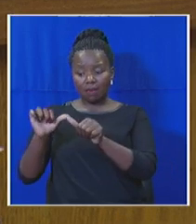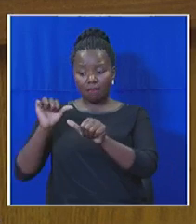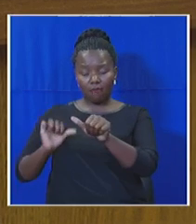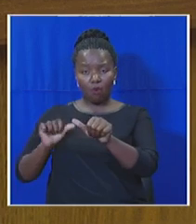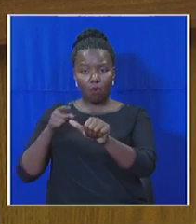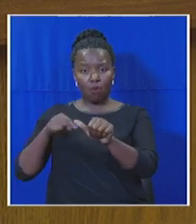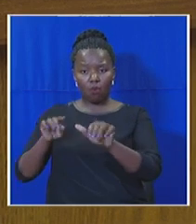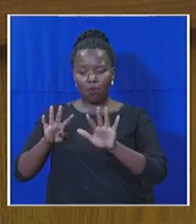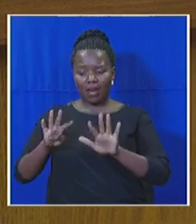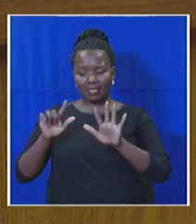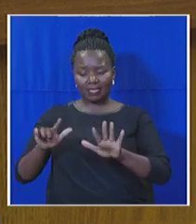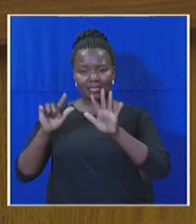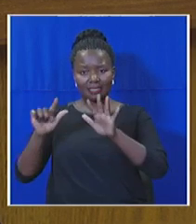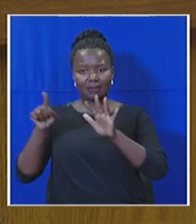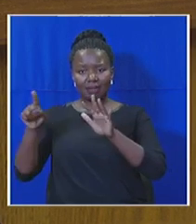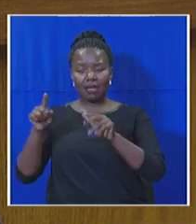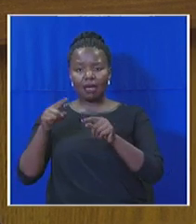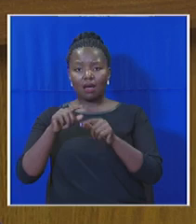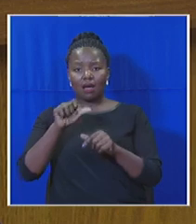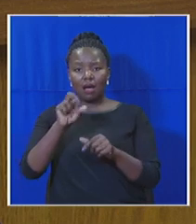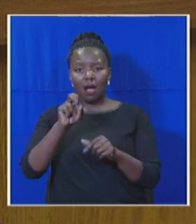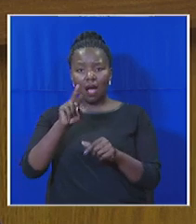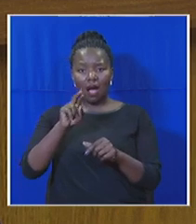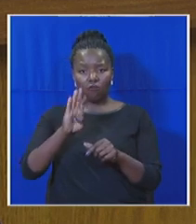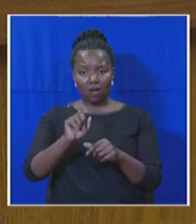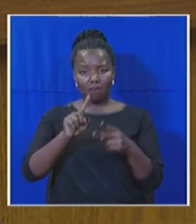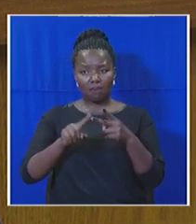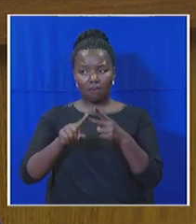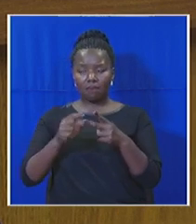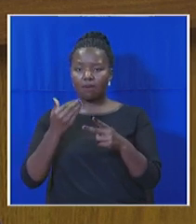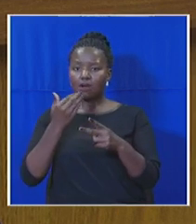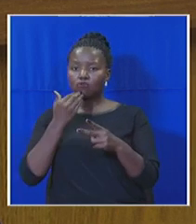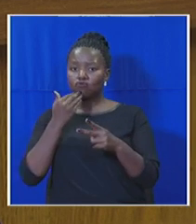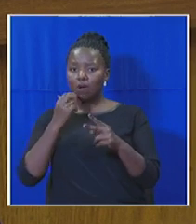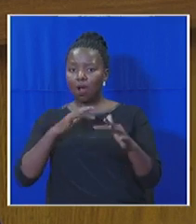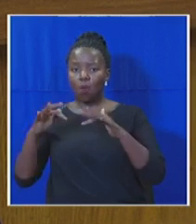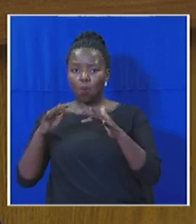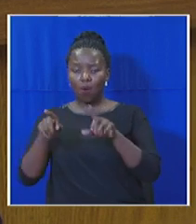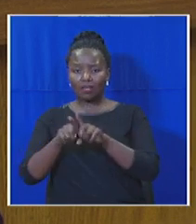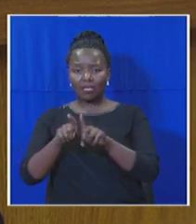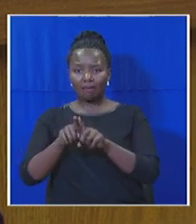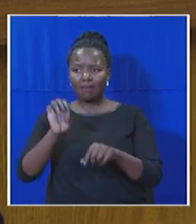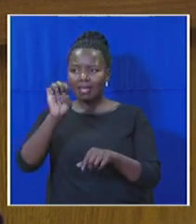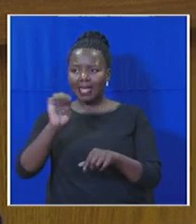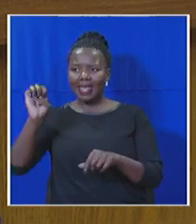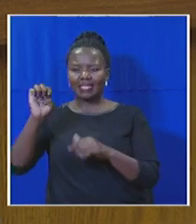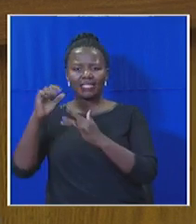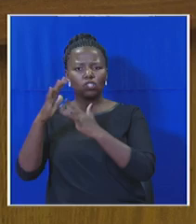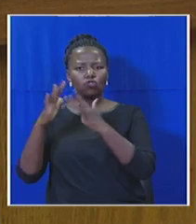1967 Arab-Israeli War, with East Jerusalem as its